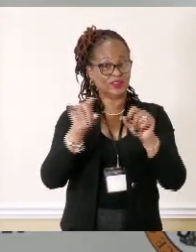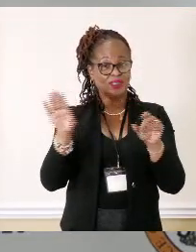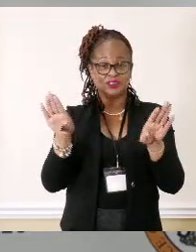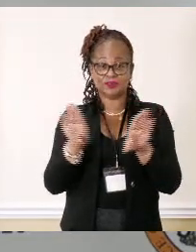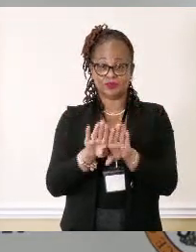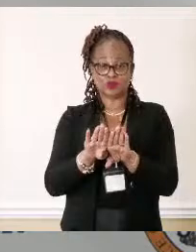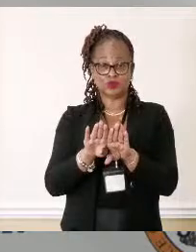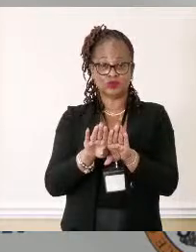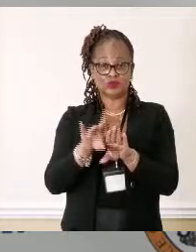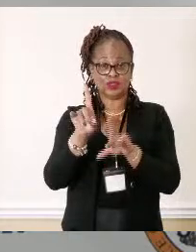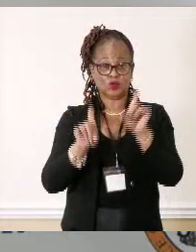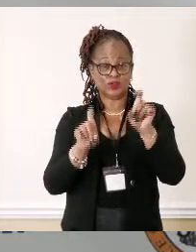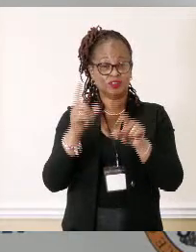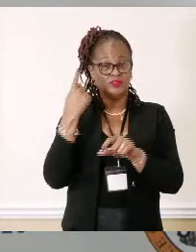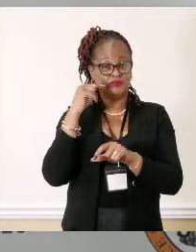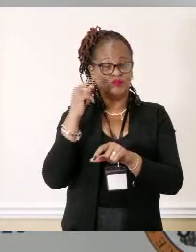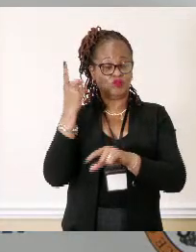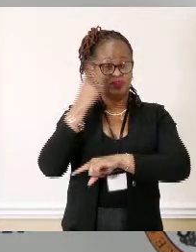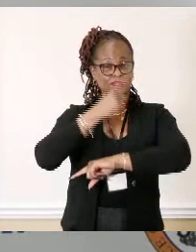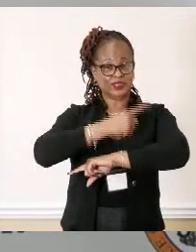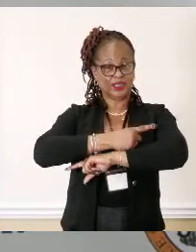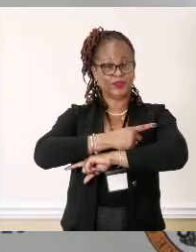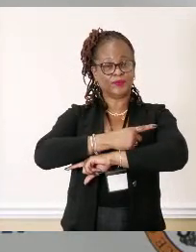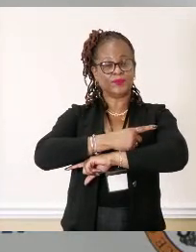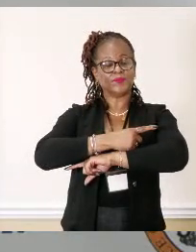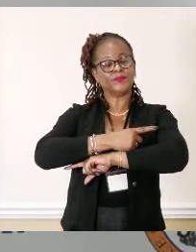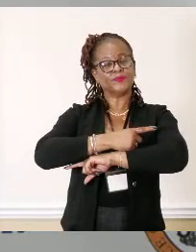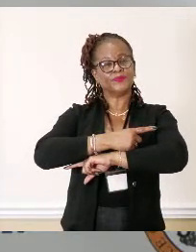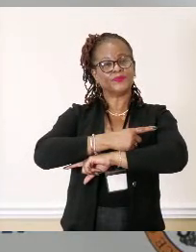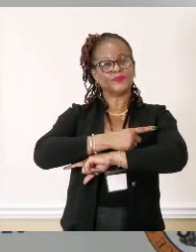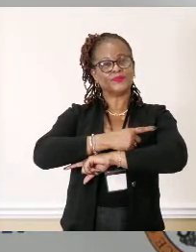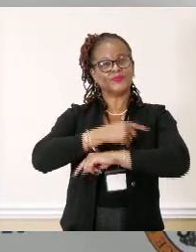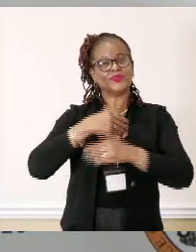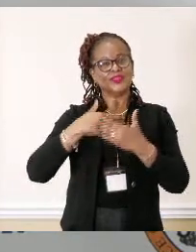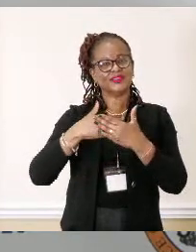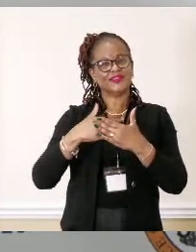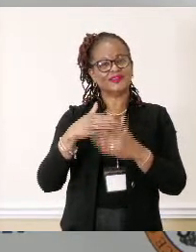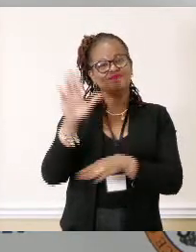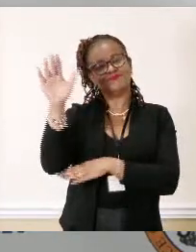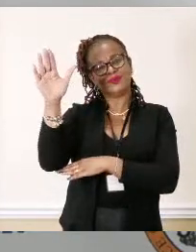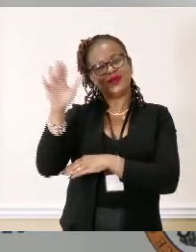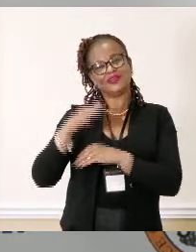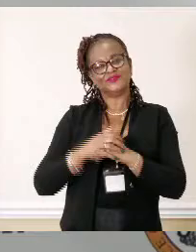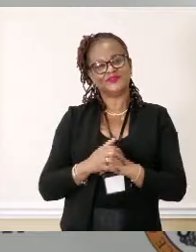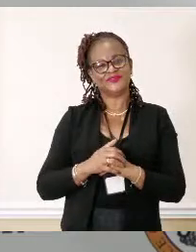our press conference of today. Until, goodbye.